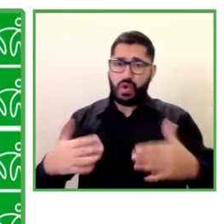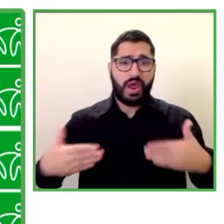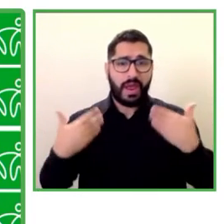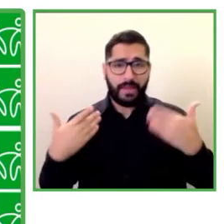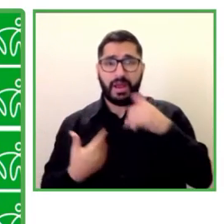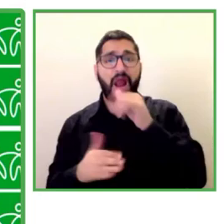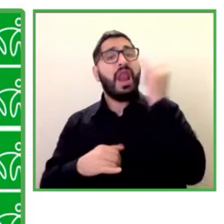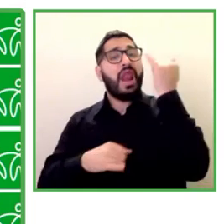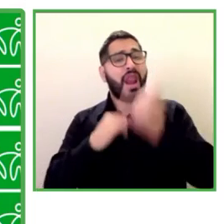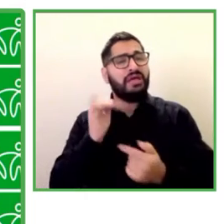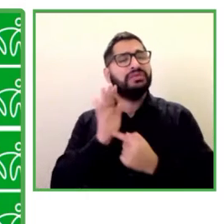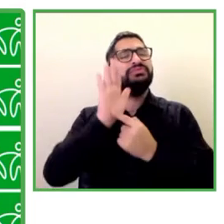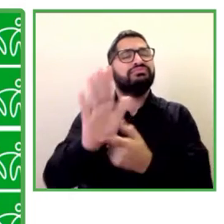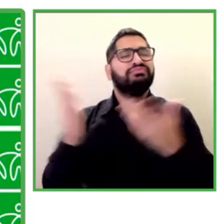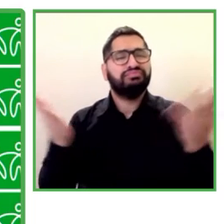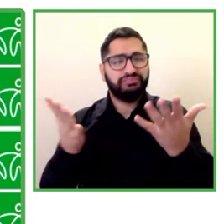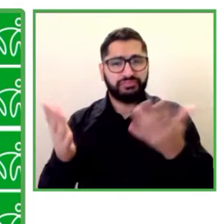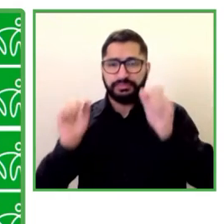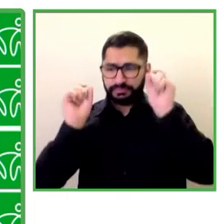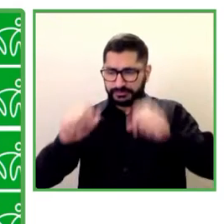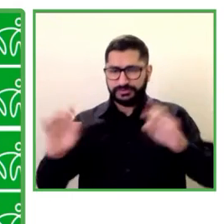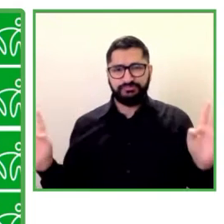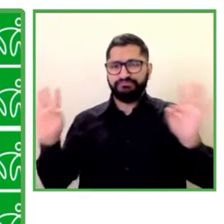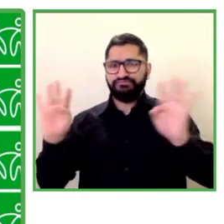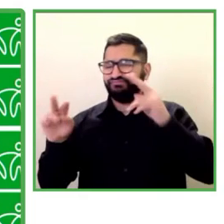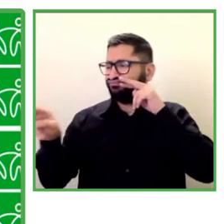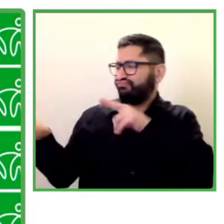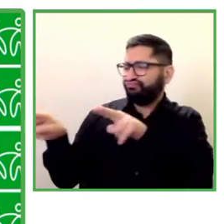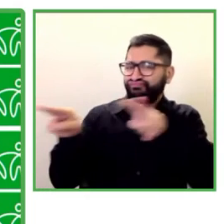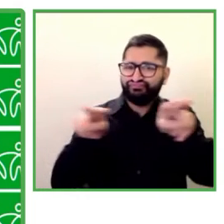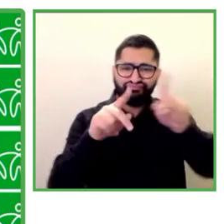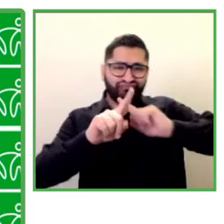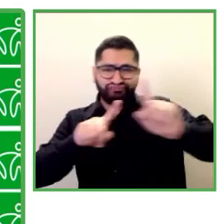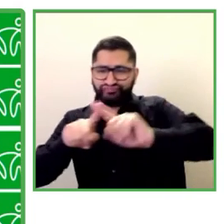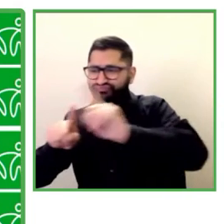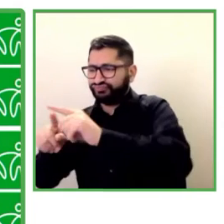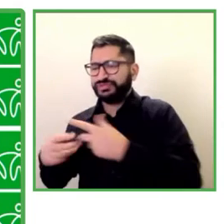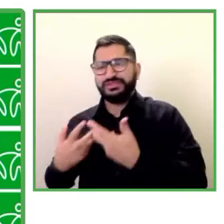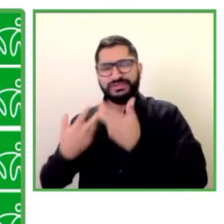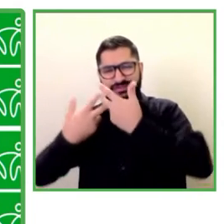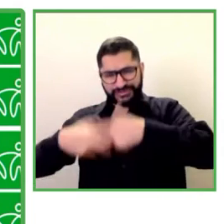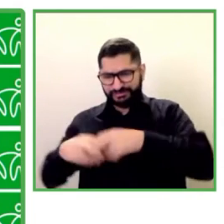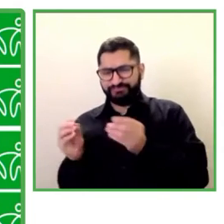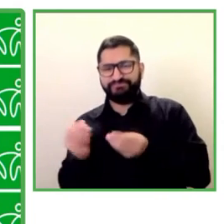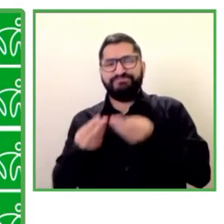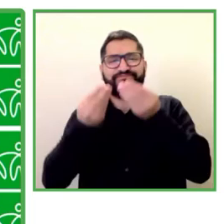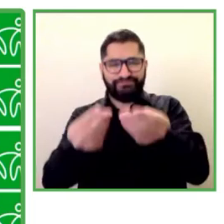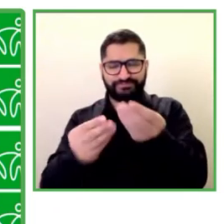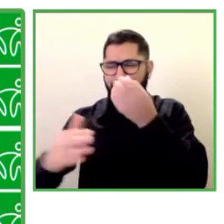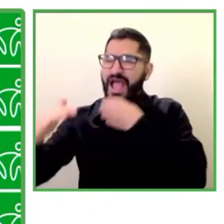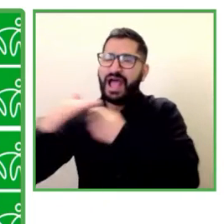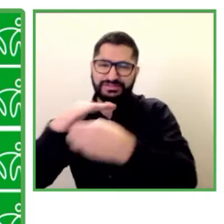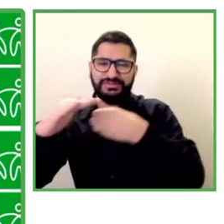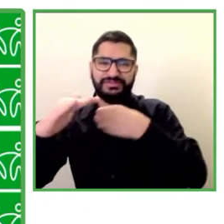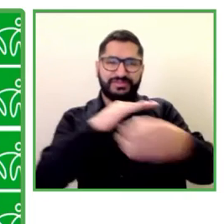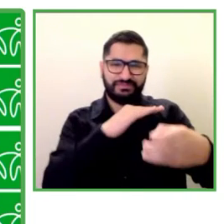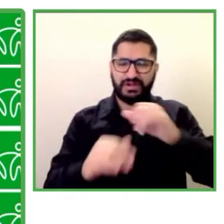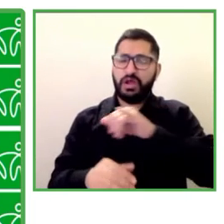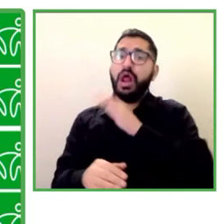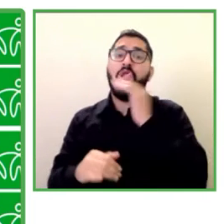first virtual fair of employment for people with disabilities, a 100% accessible tool for